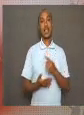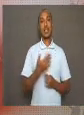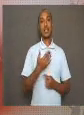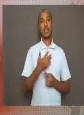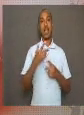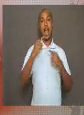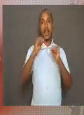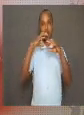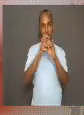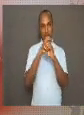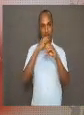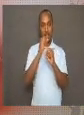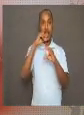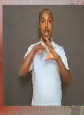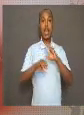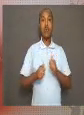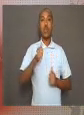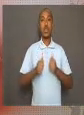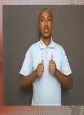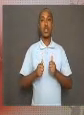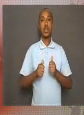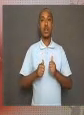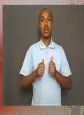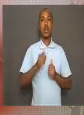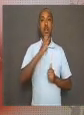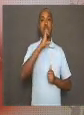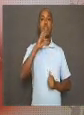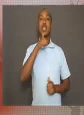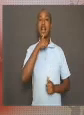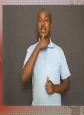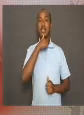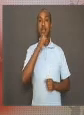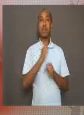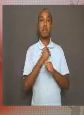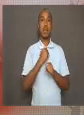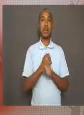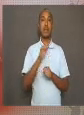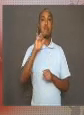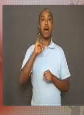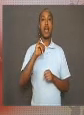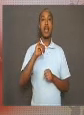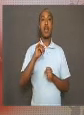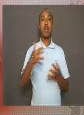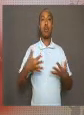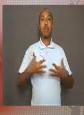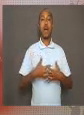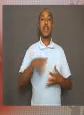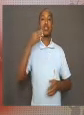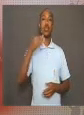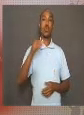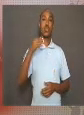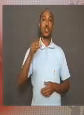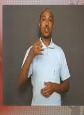an experiment in which chlorous acid is prepared by combining